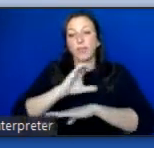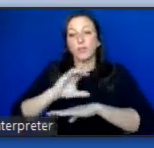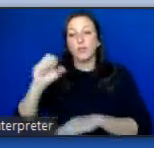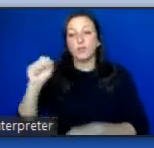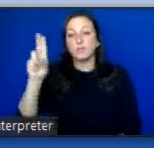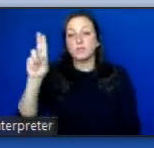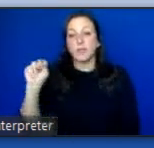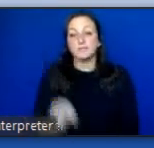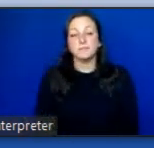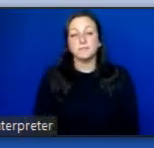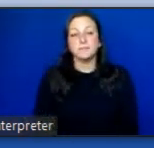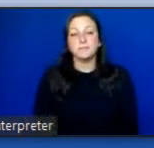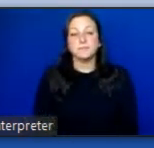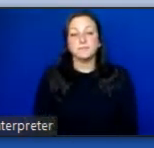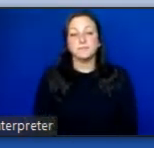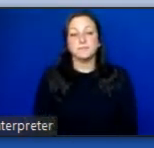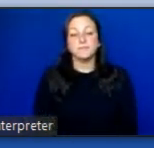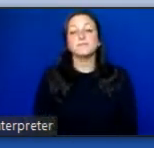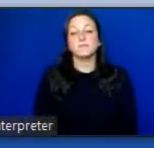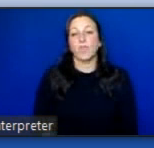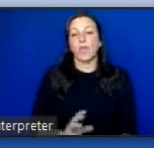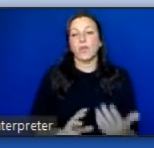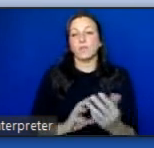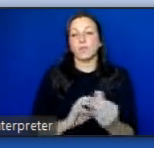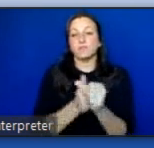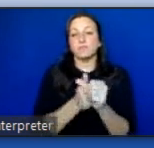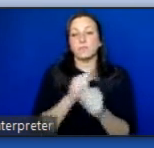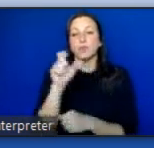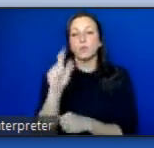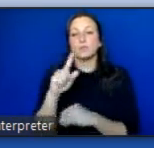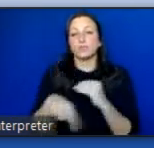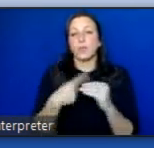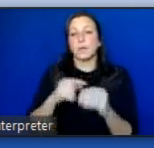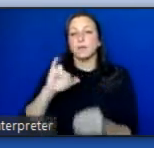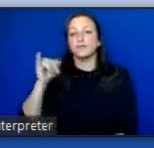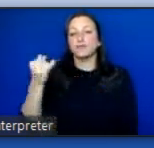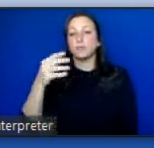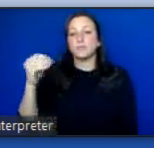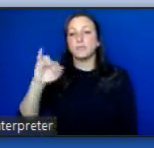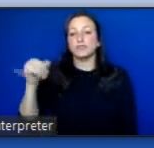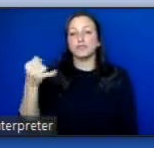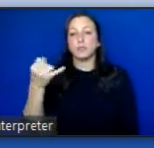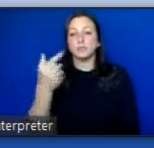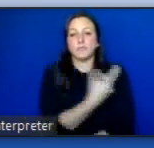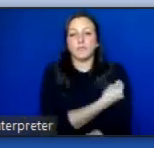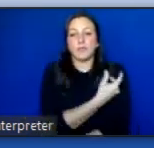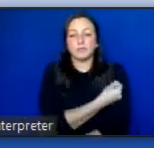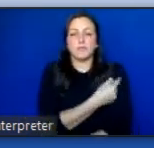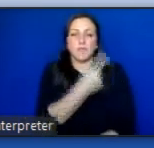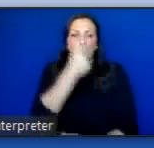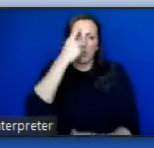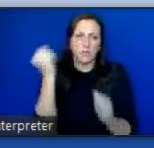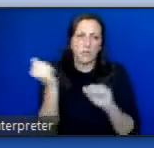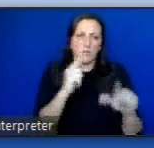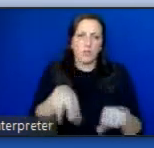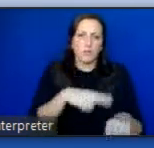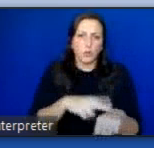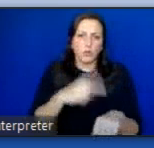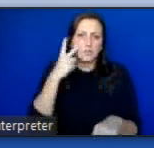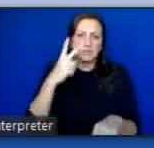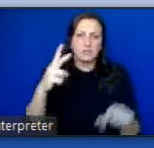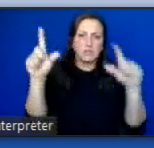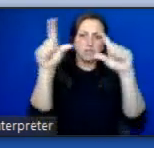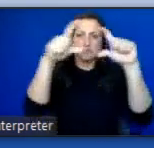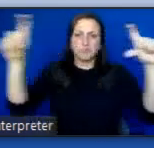I have a follow-up question on the Johnson & Johnson vaccine. I think everybody, of course, has seen those sort of headline